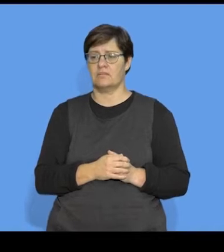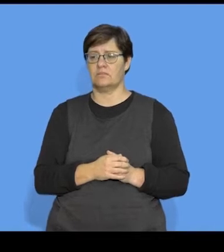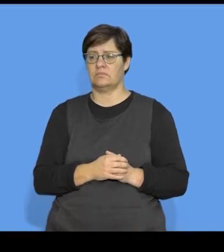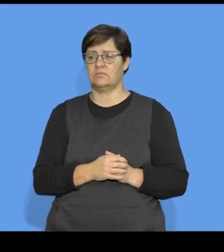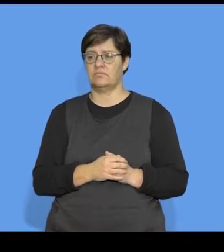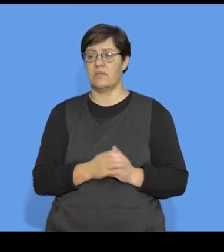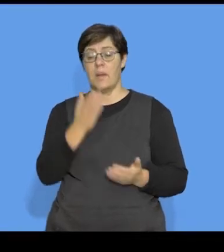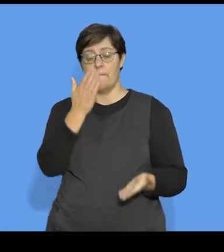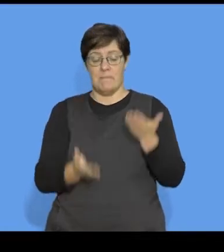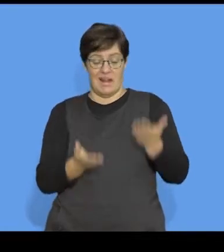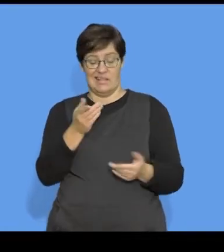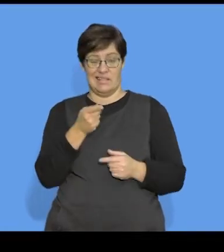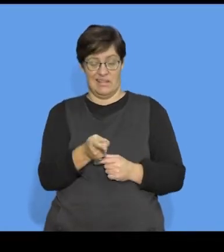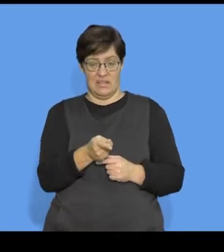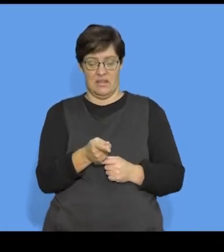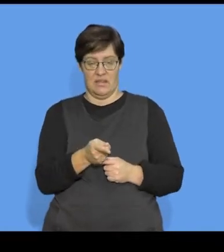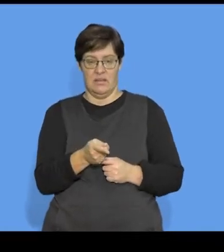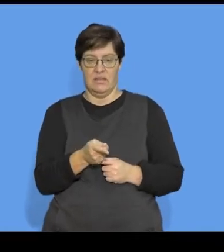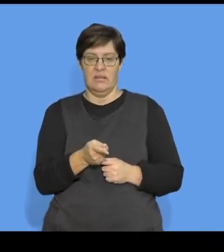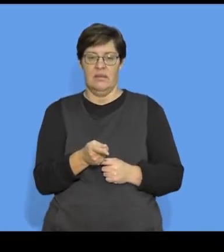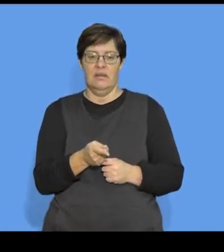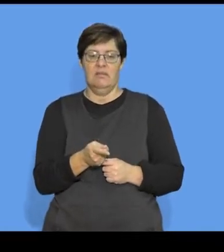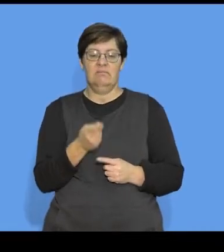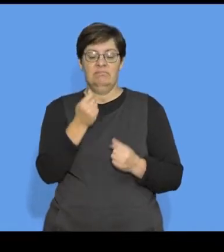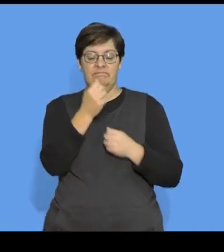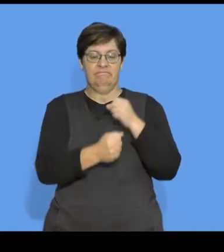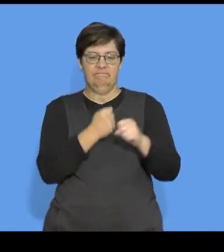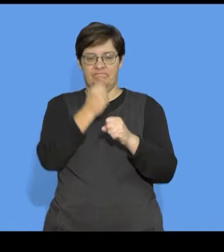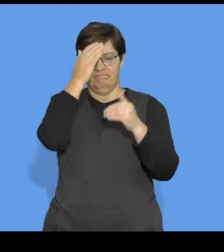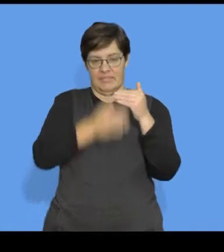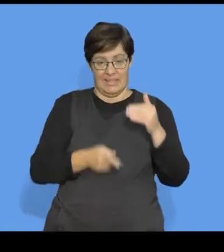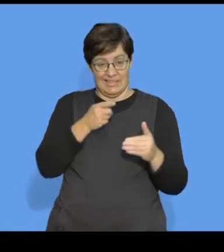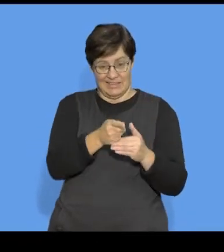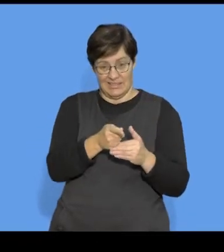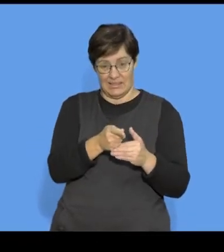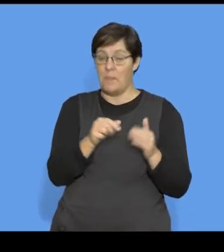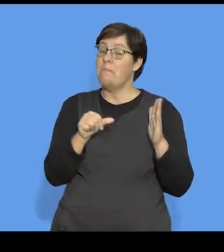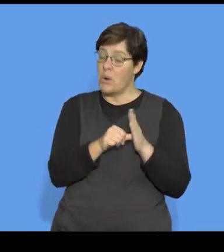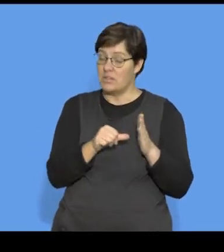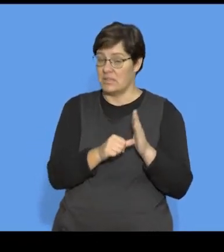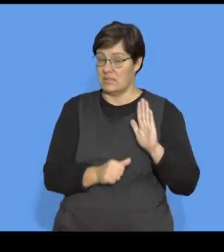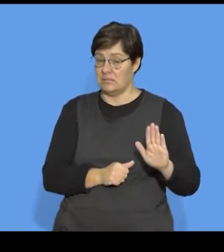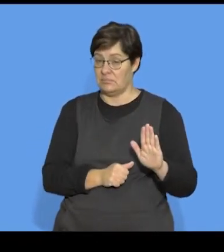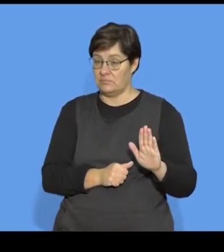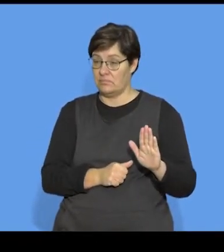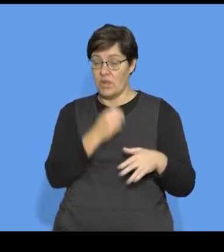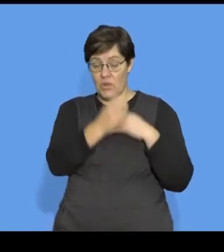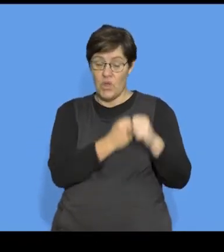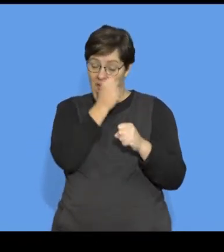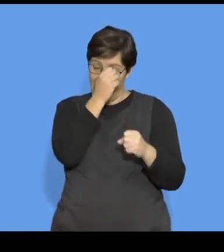These are our balances at the end of the year. Very, very, very